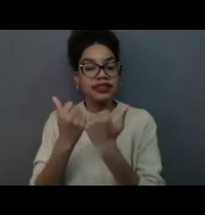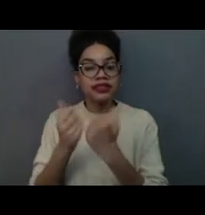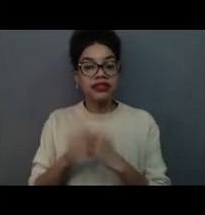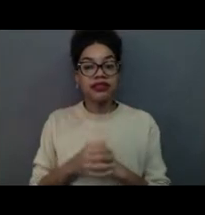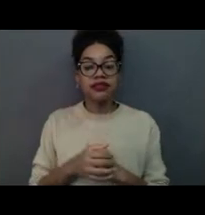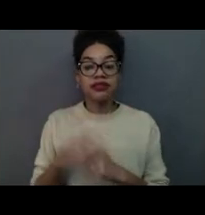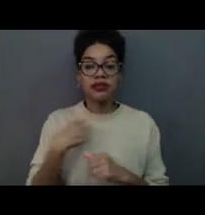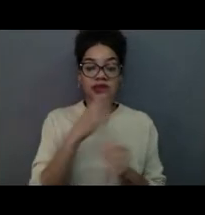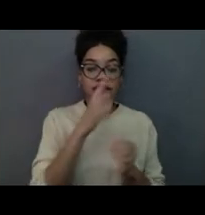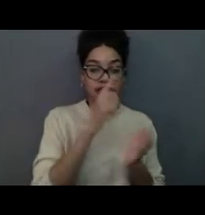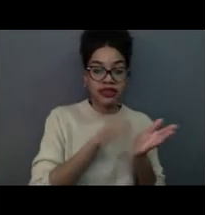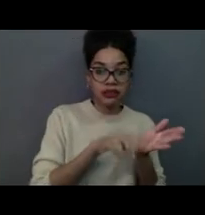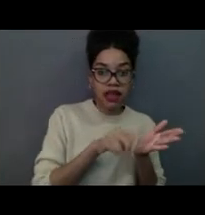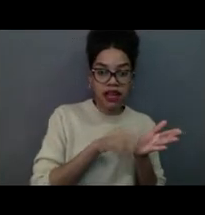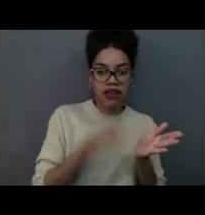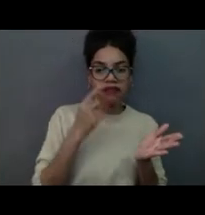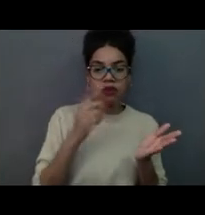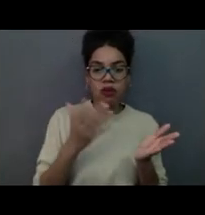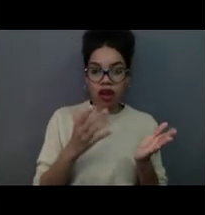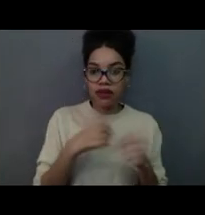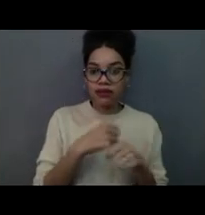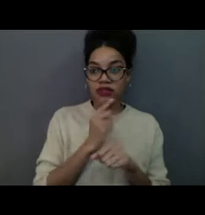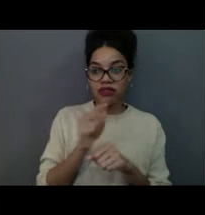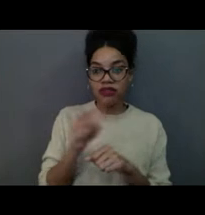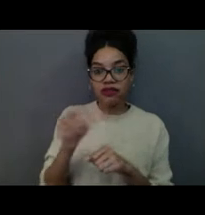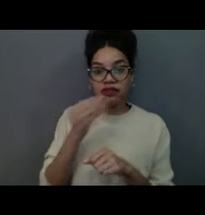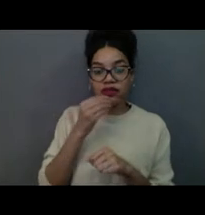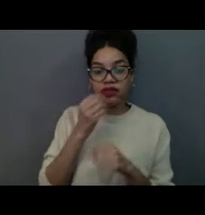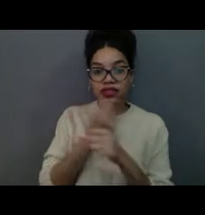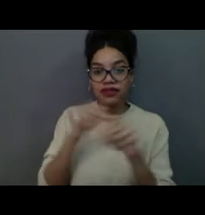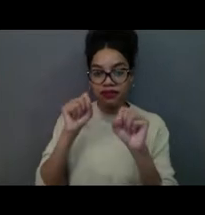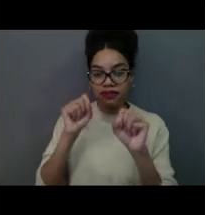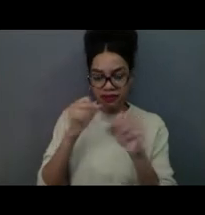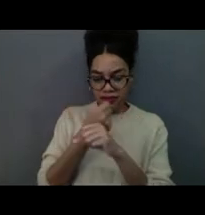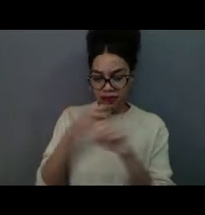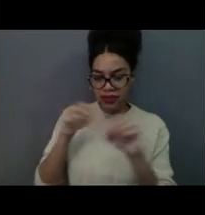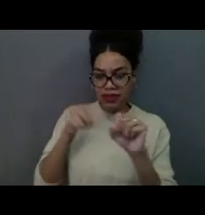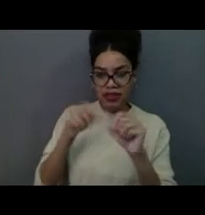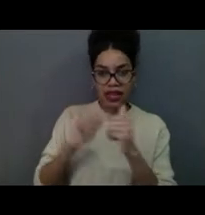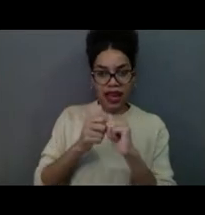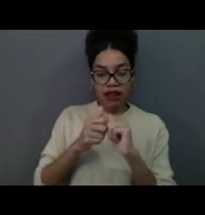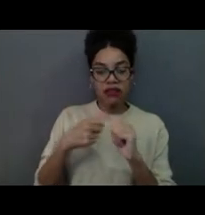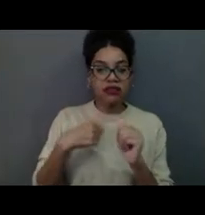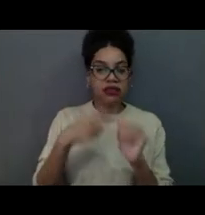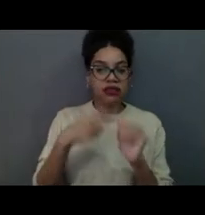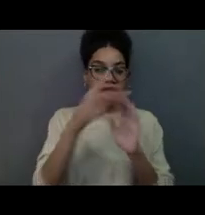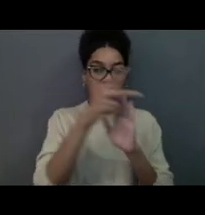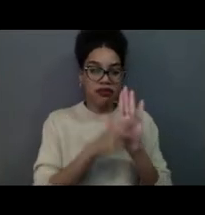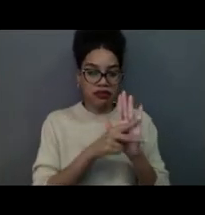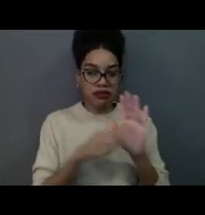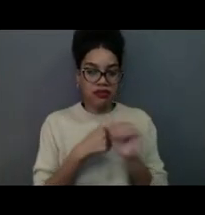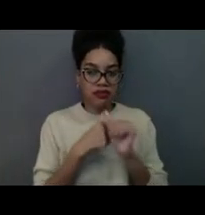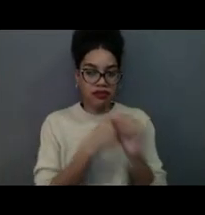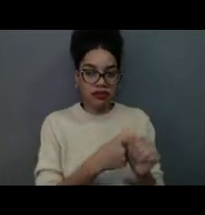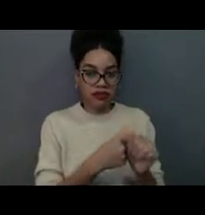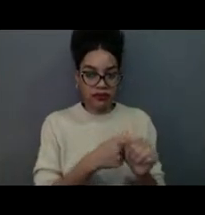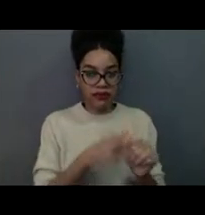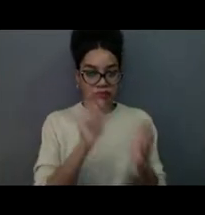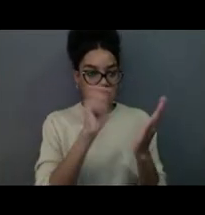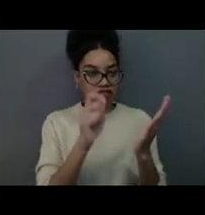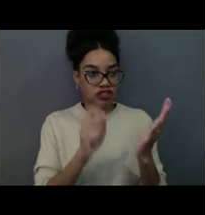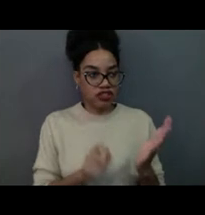first and foremost, the applicable food safety regulations. So it's important that the food that we consume is safe for us to consume. So that's our number one